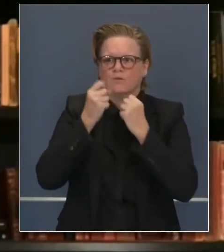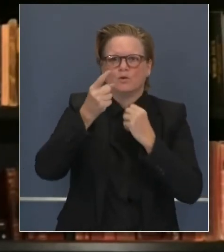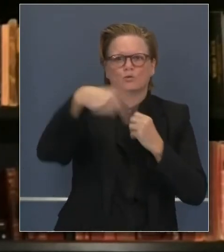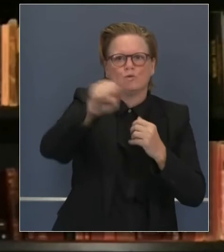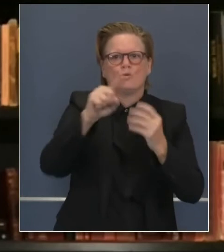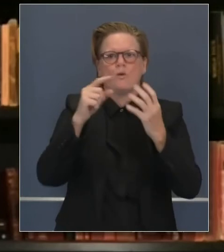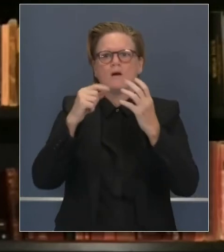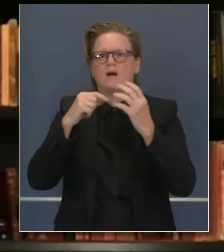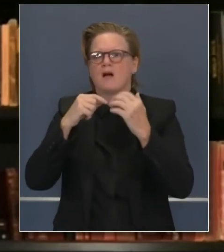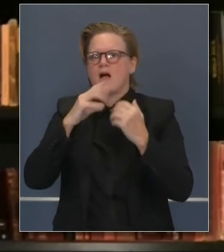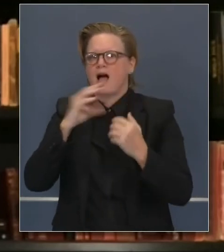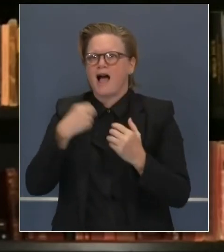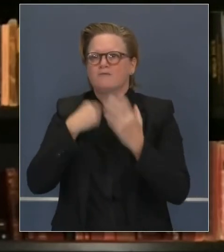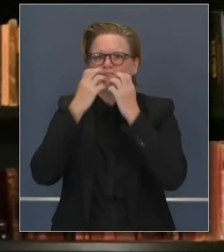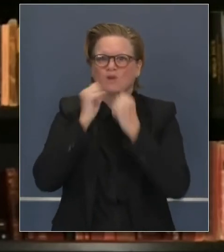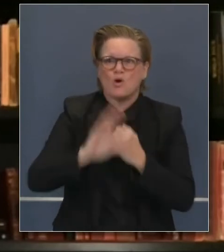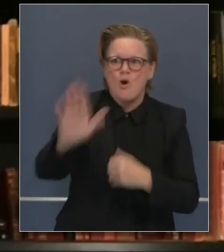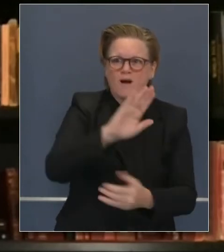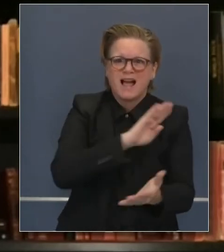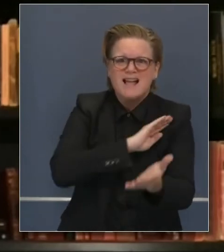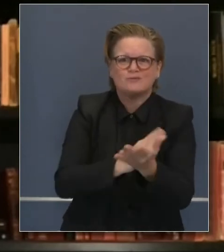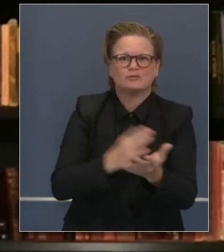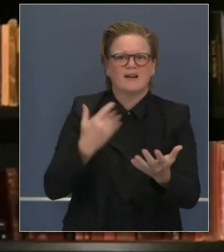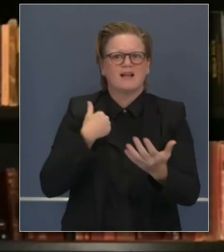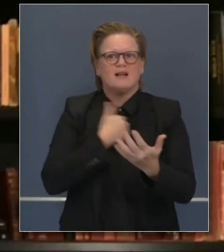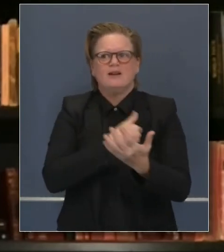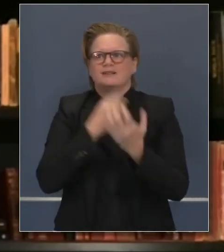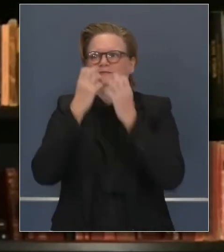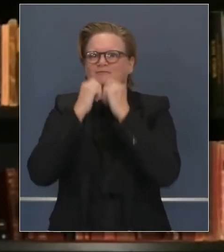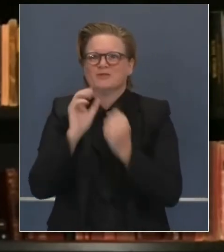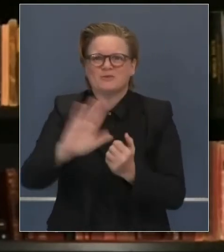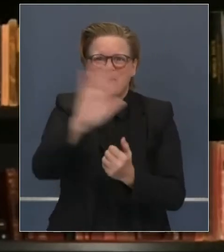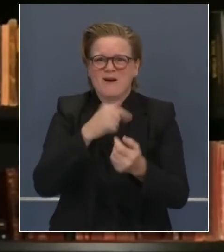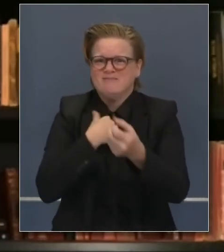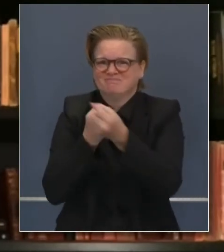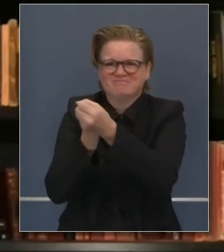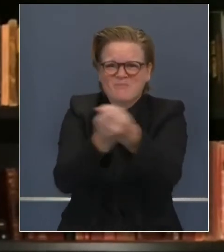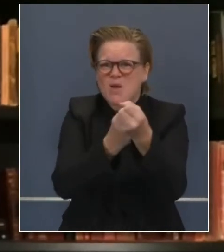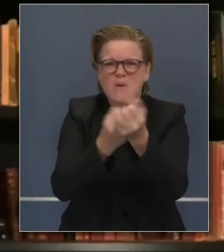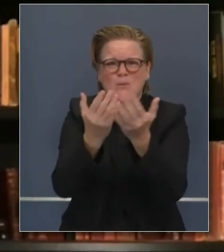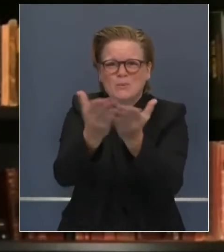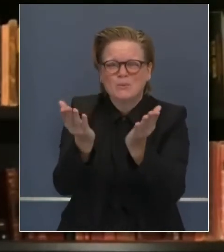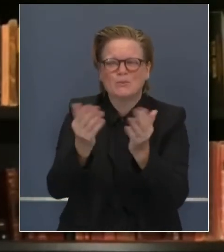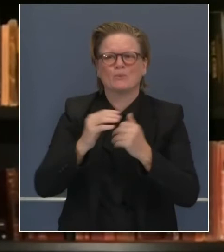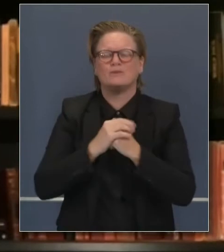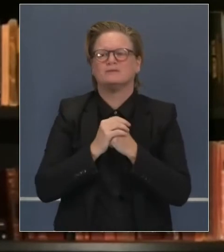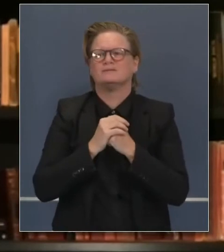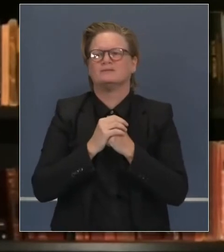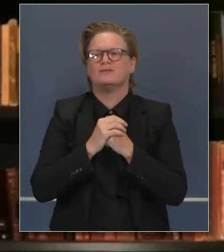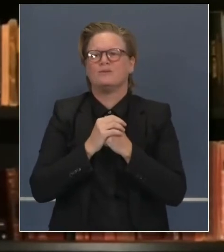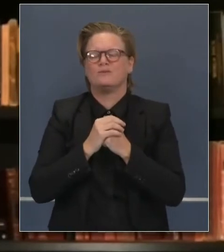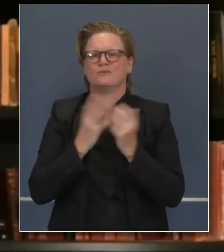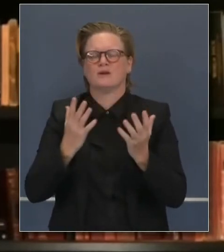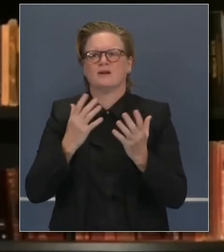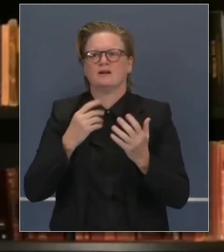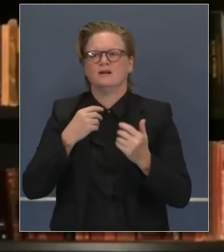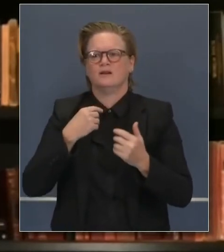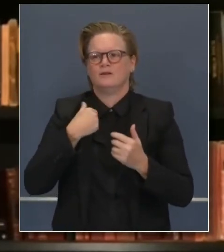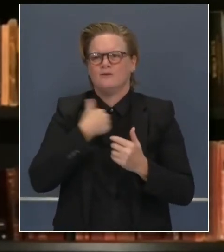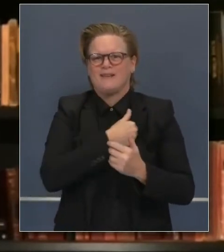supportive through these difficult and challenging times. So with that, of course, we're happy now to answer any questions.